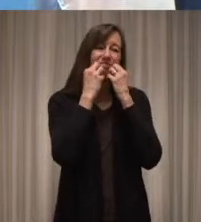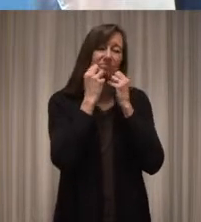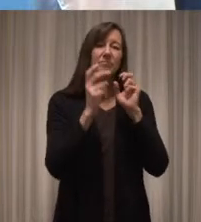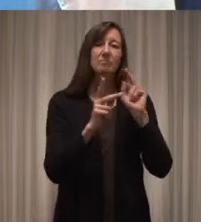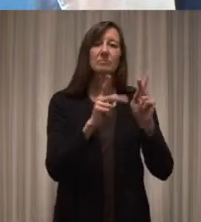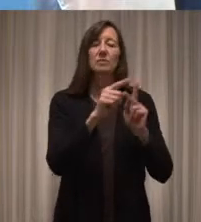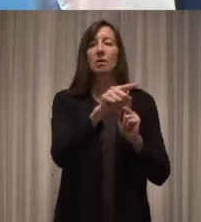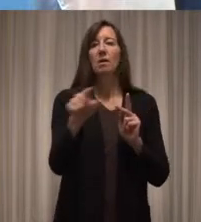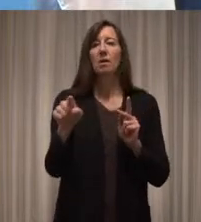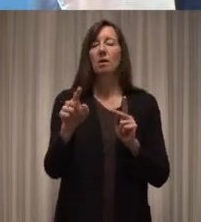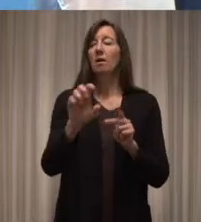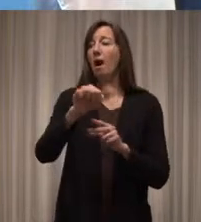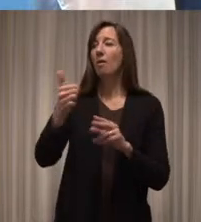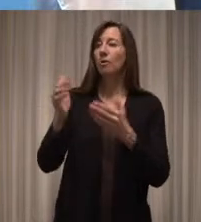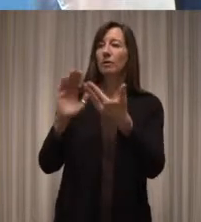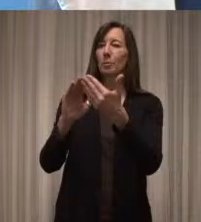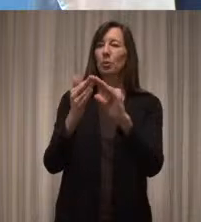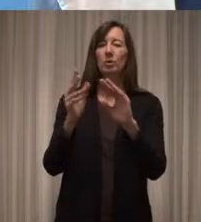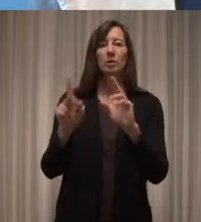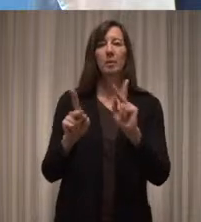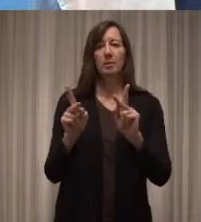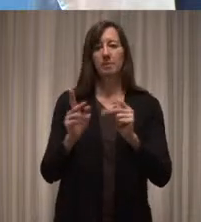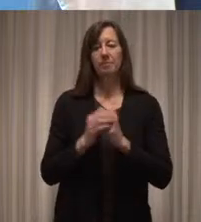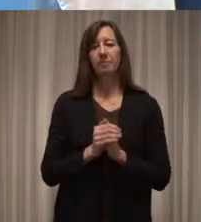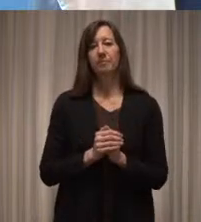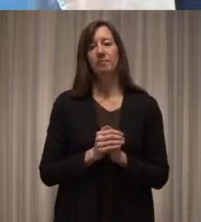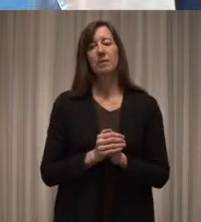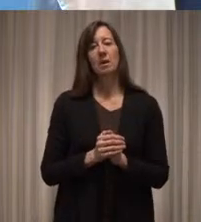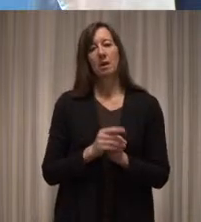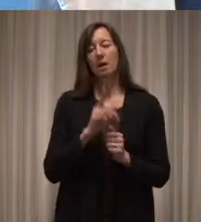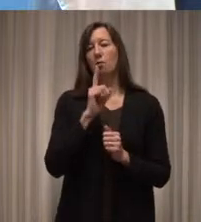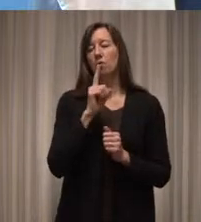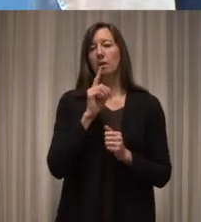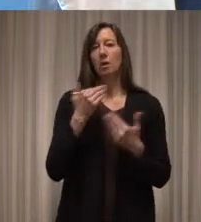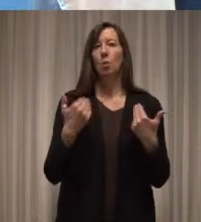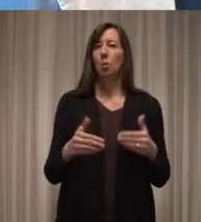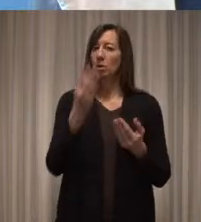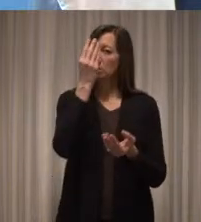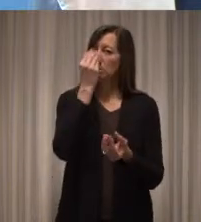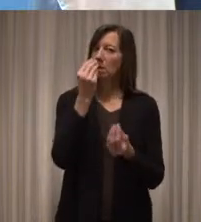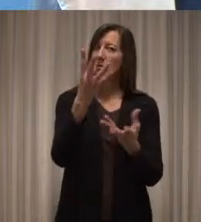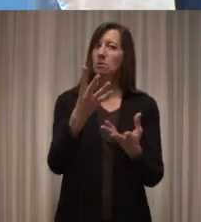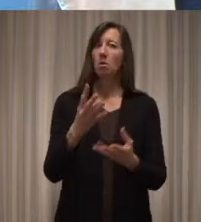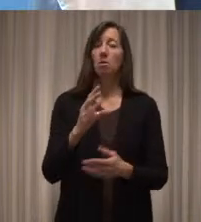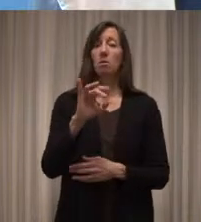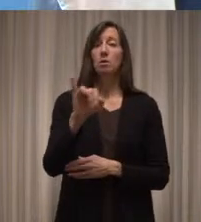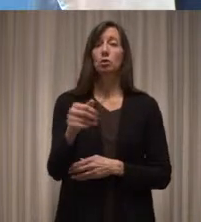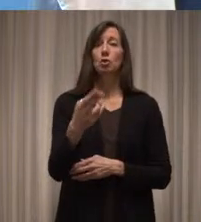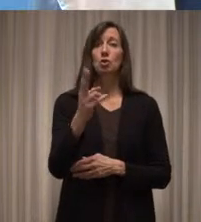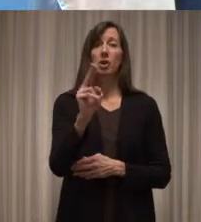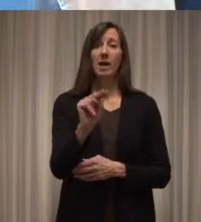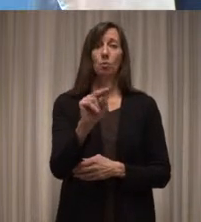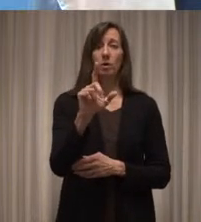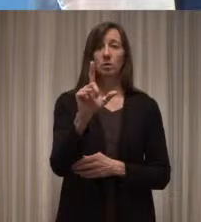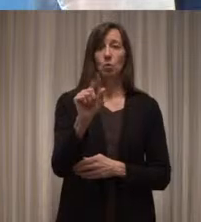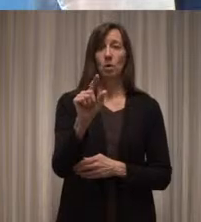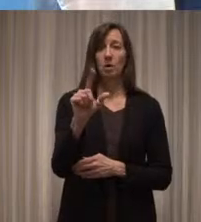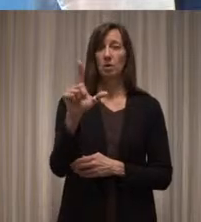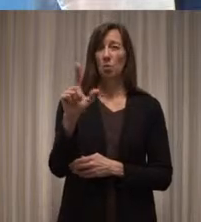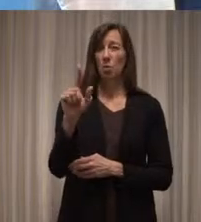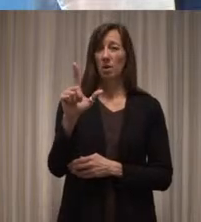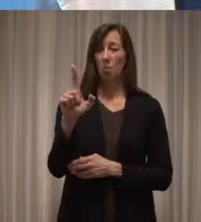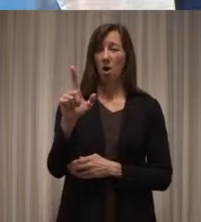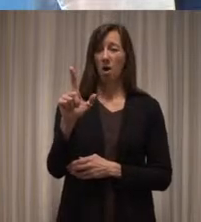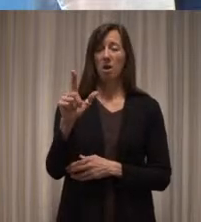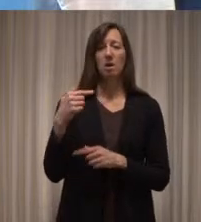be so grave, but the month of January 2021 was by far our most deadly month for COVID, and that is a direct result,